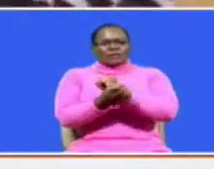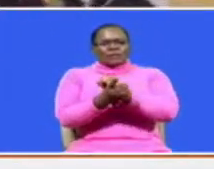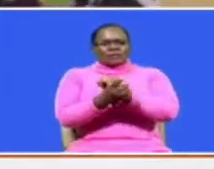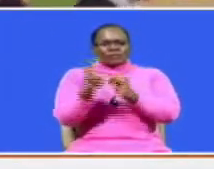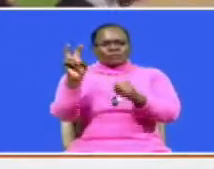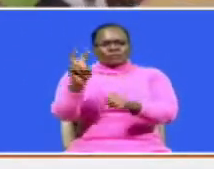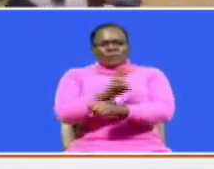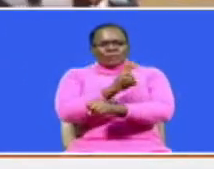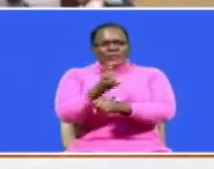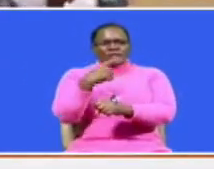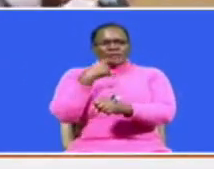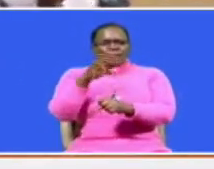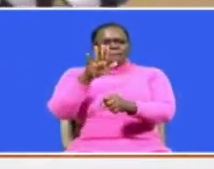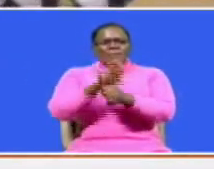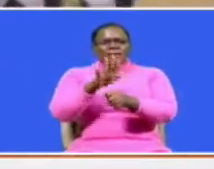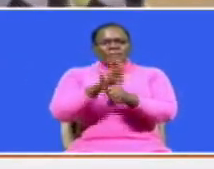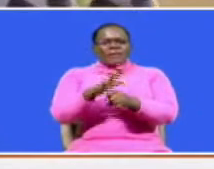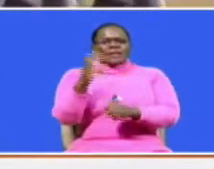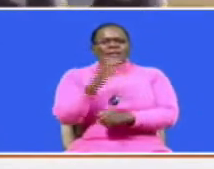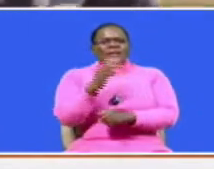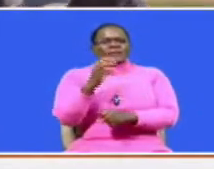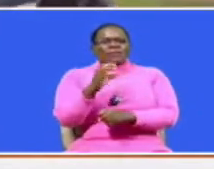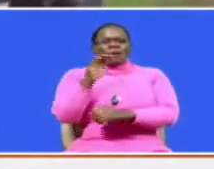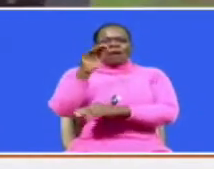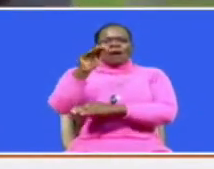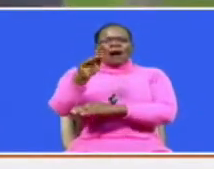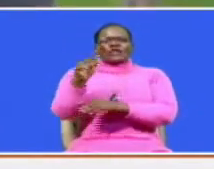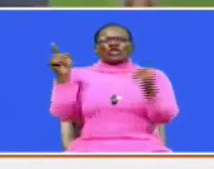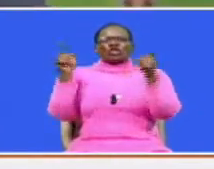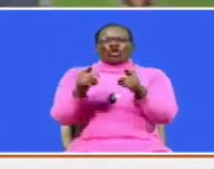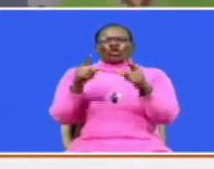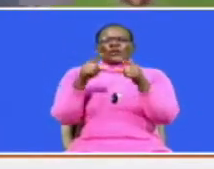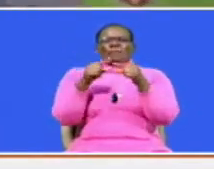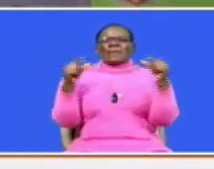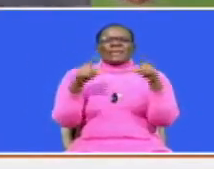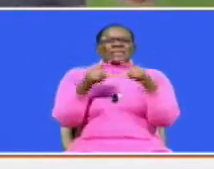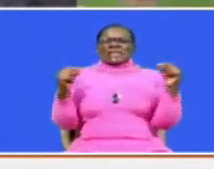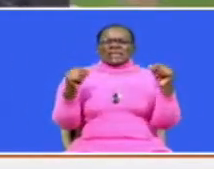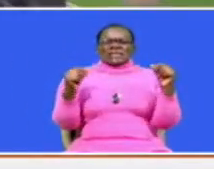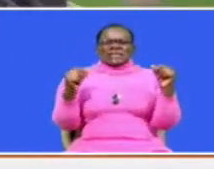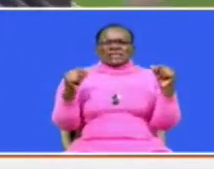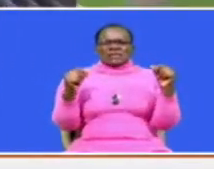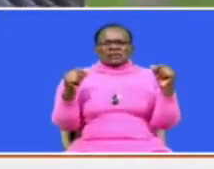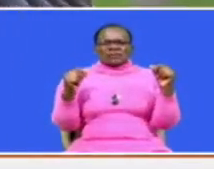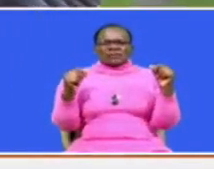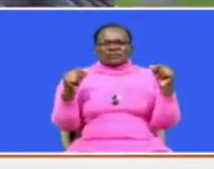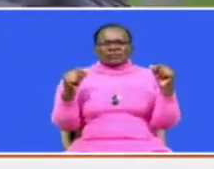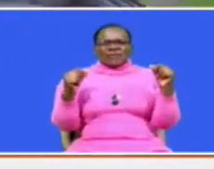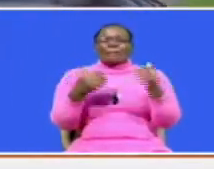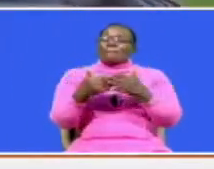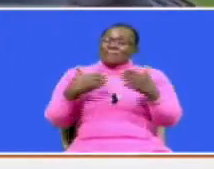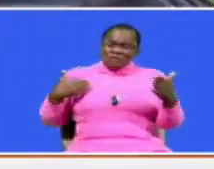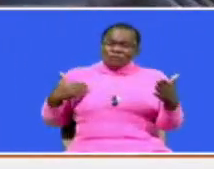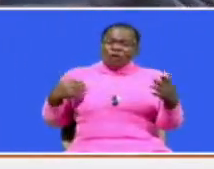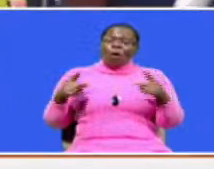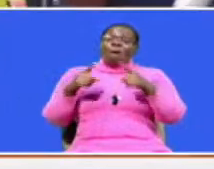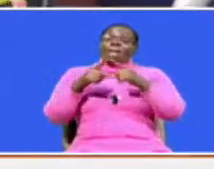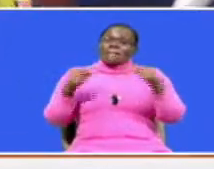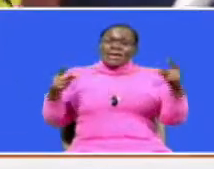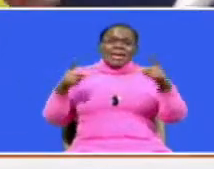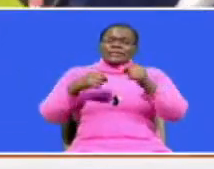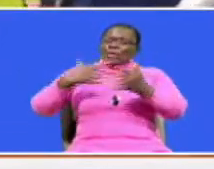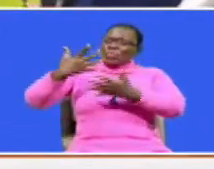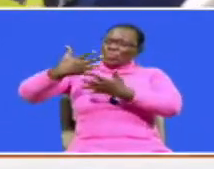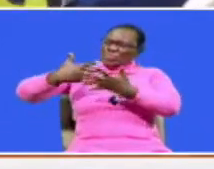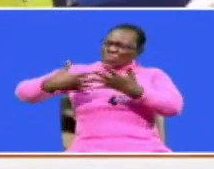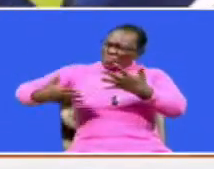survey, noting that a number of consumers requested brief messages about the token patches. Previously, KPLC detailed